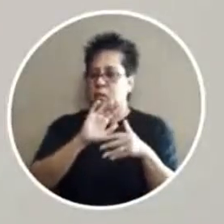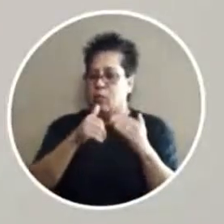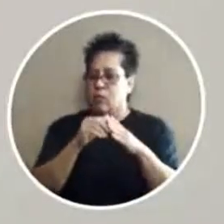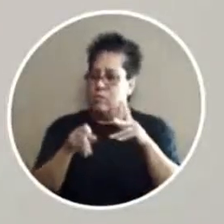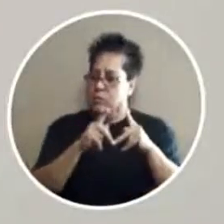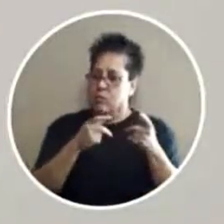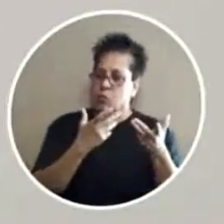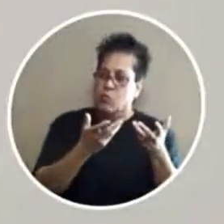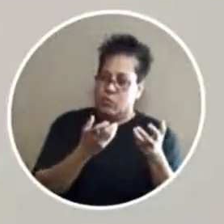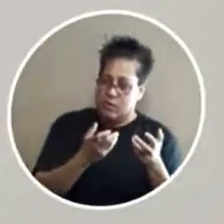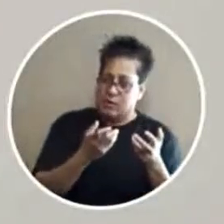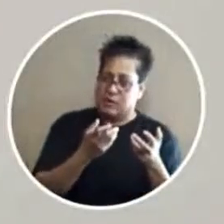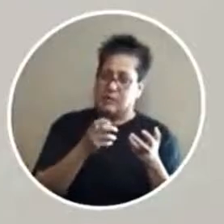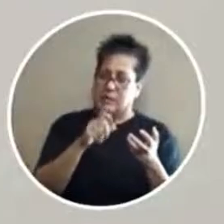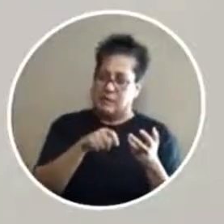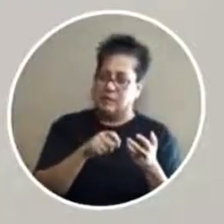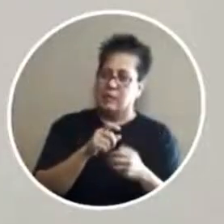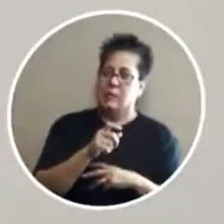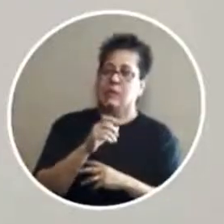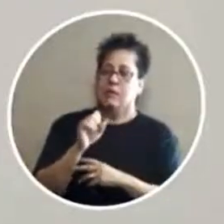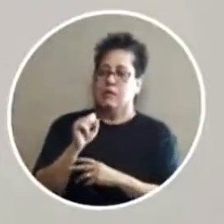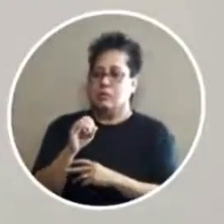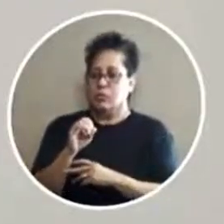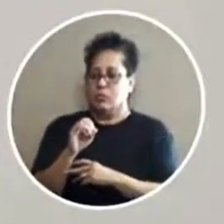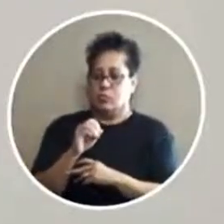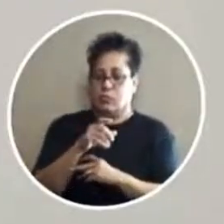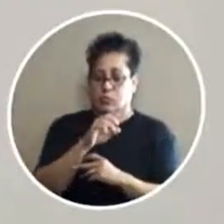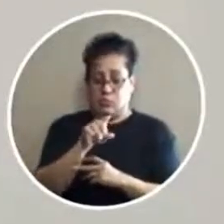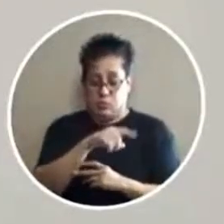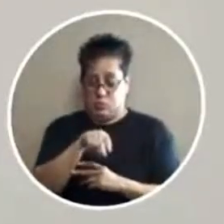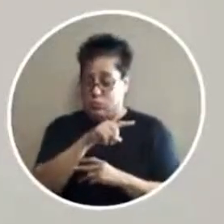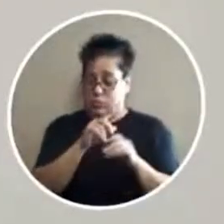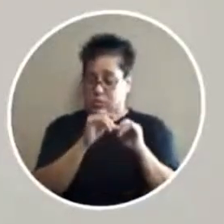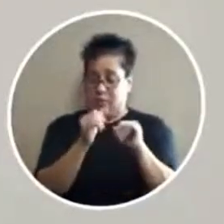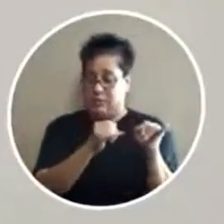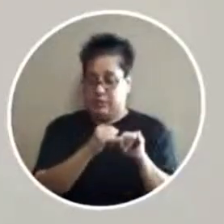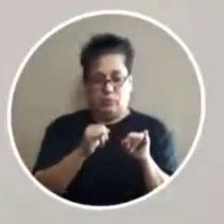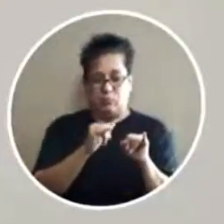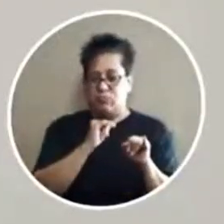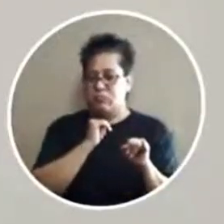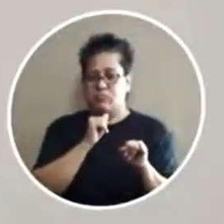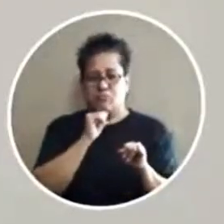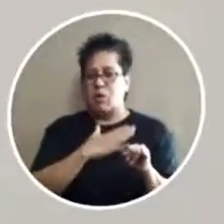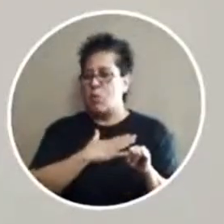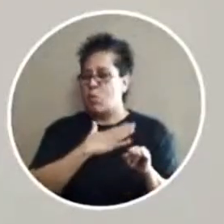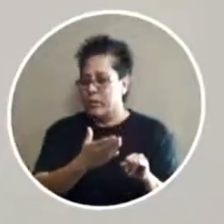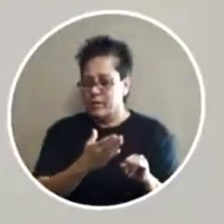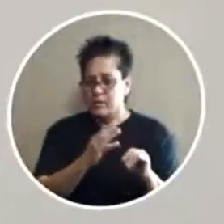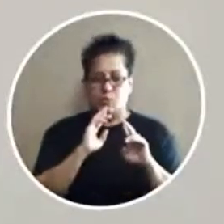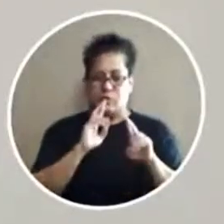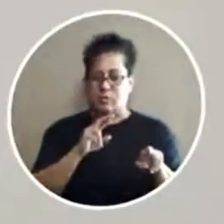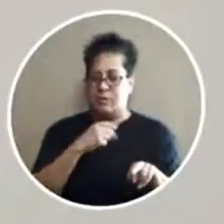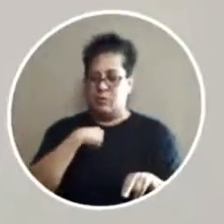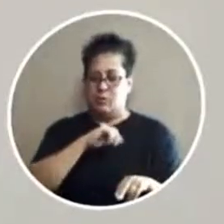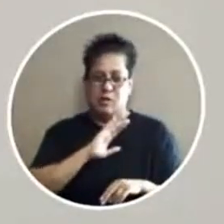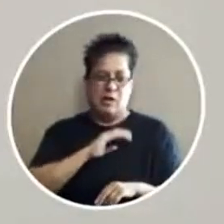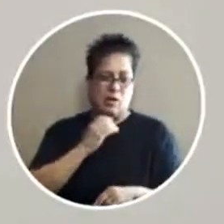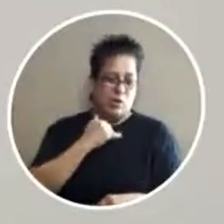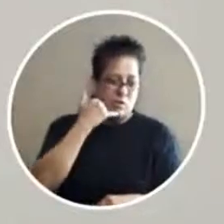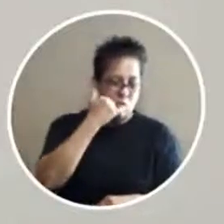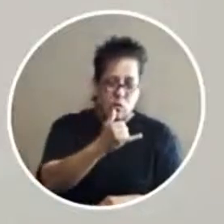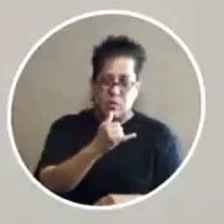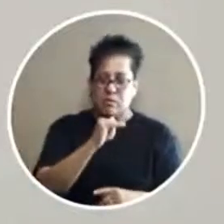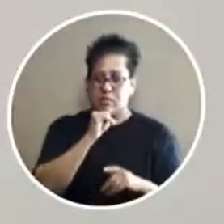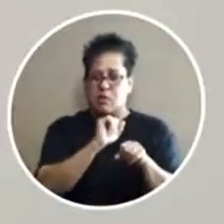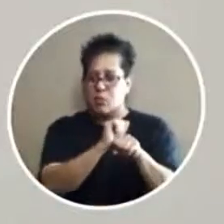want because the individuals' unwillingness to respond to us and work with